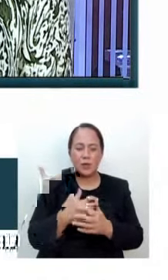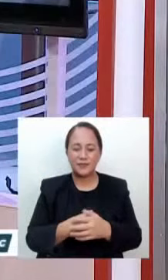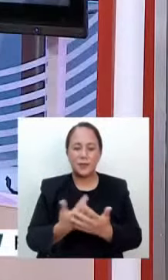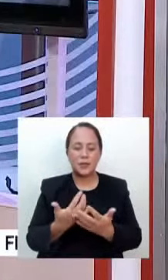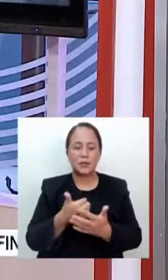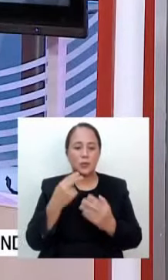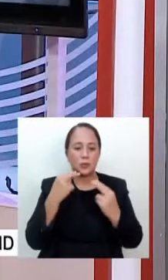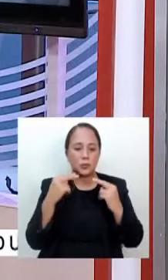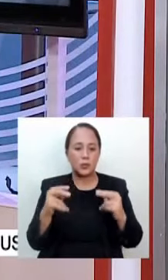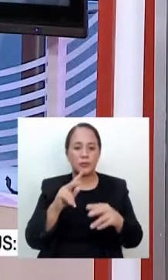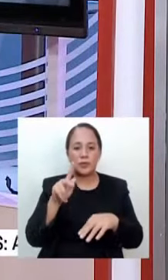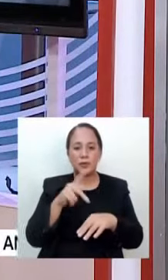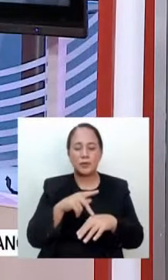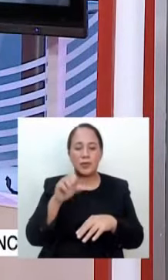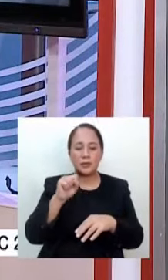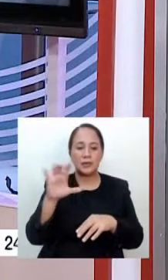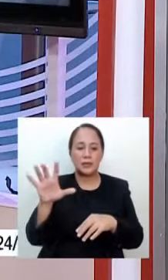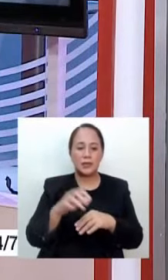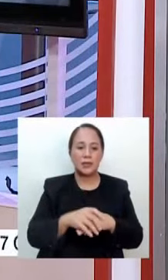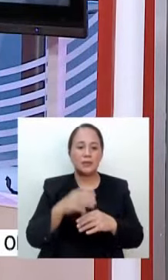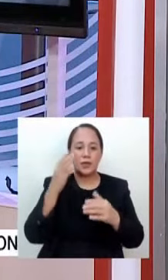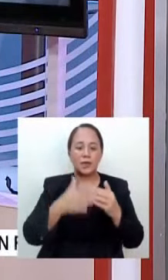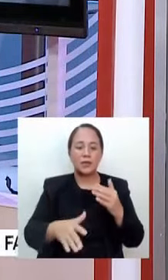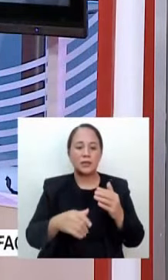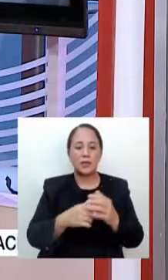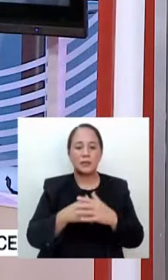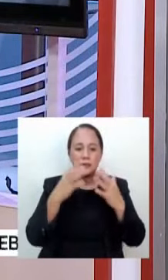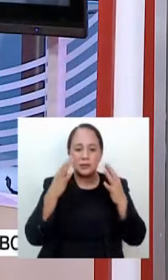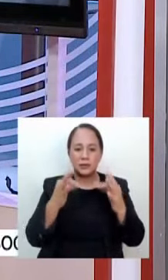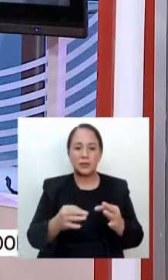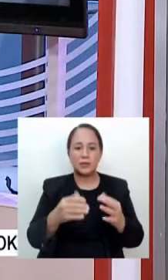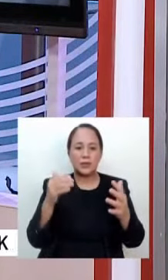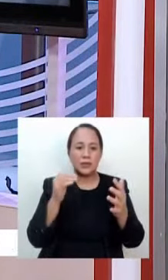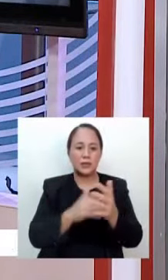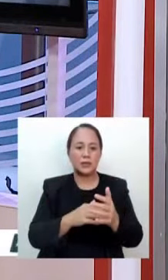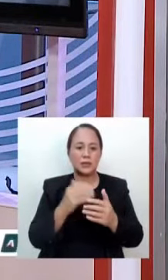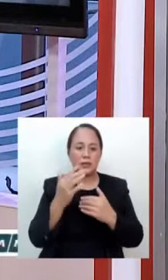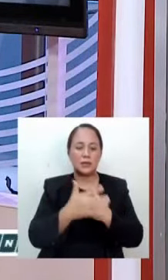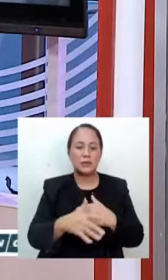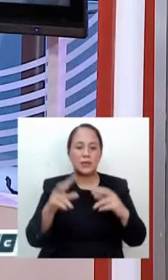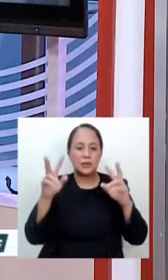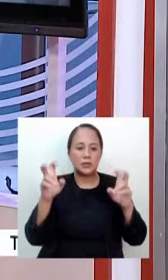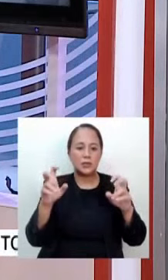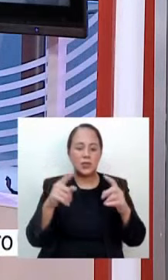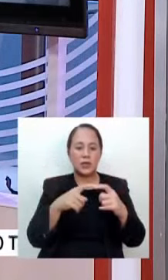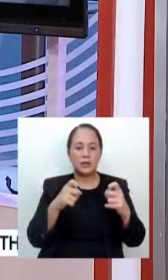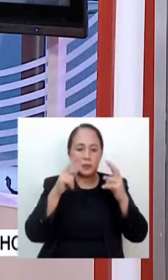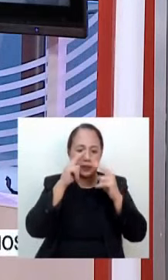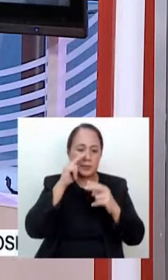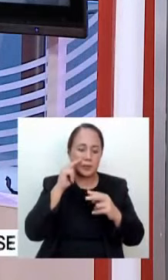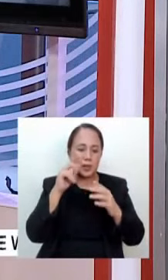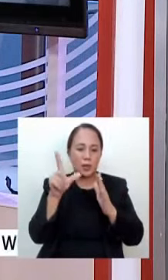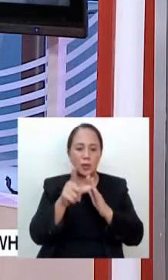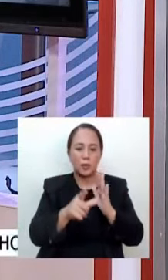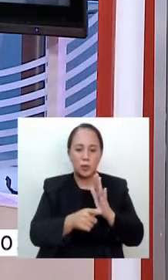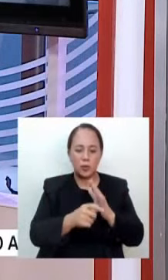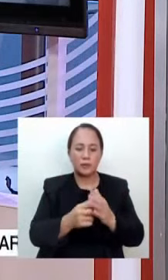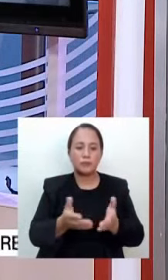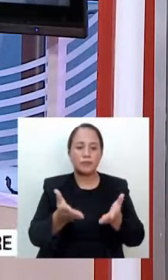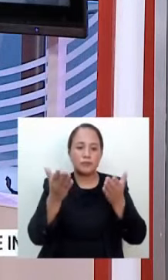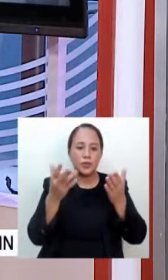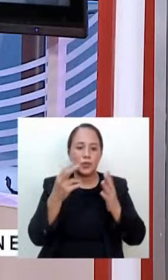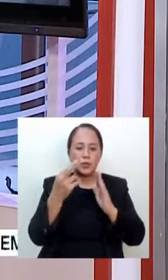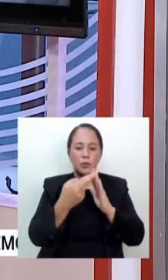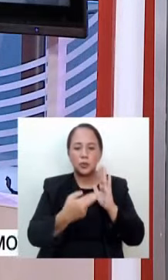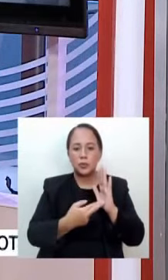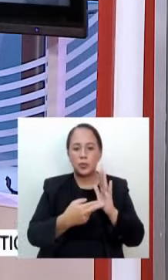commodities. The Supreme Court deals a final blow to petitions against the country's controversial anti-terrorism law. It upheld its own